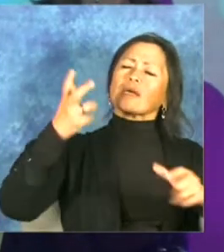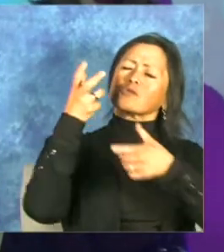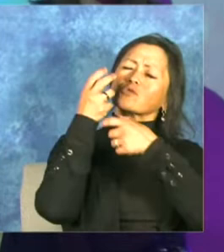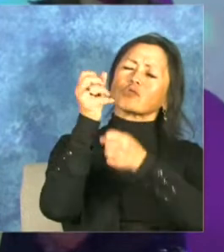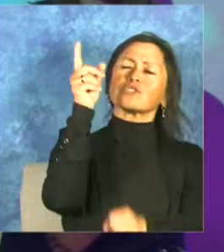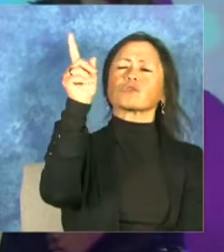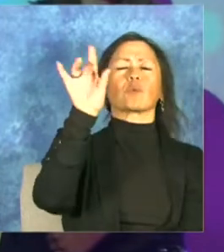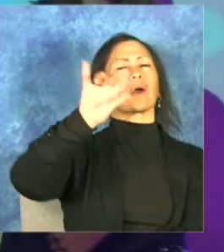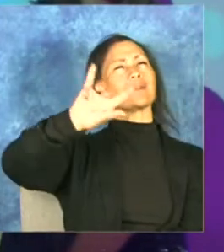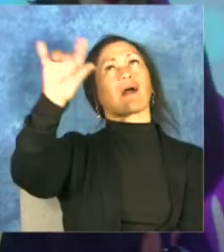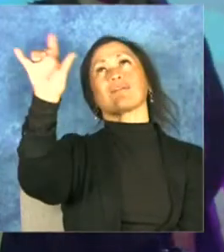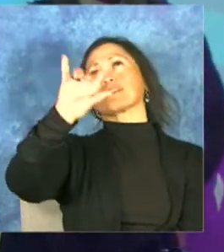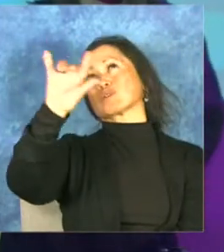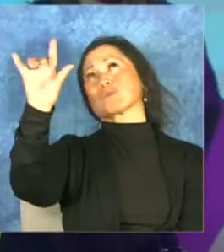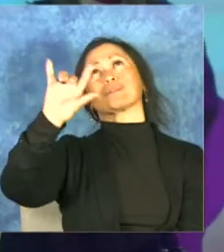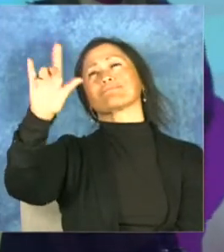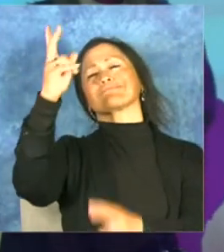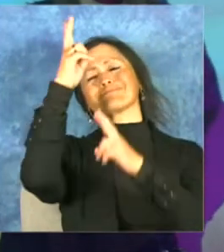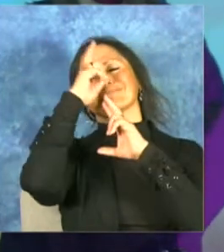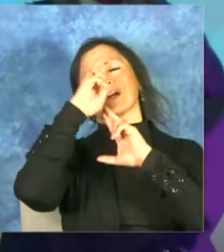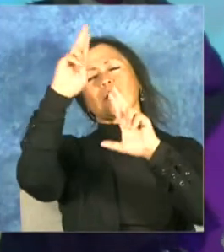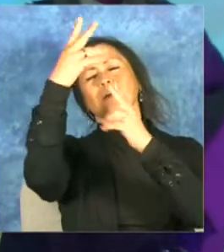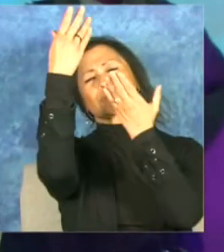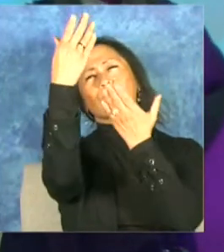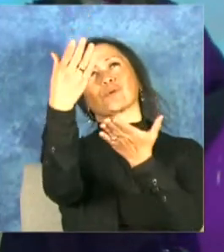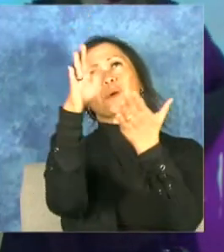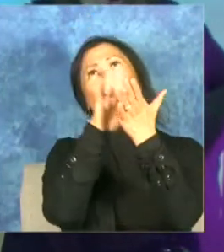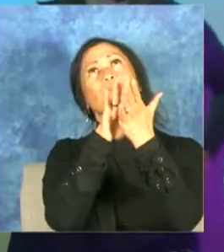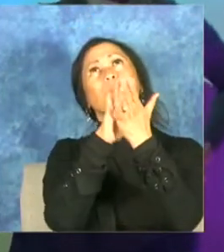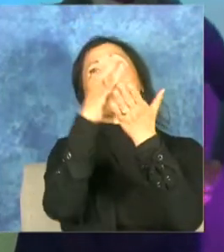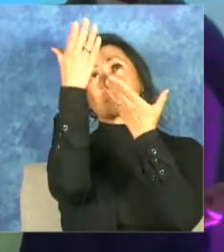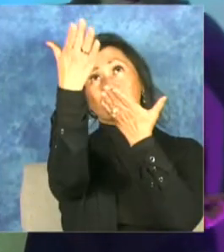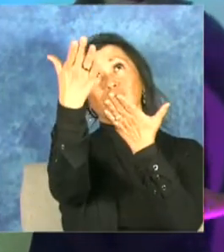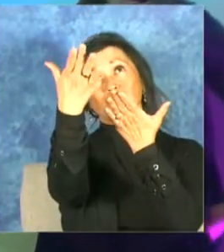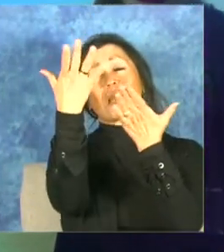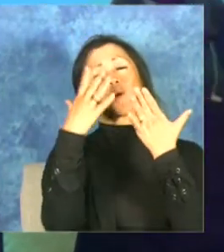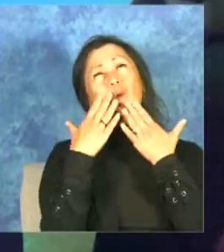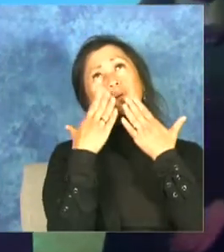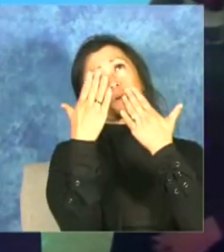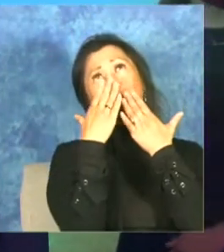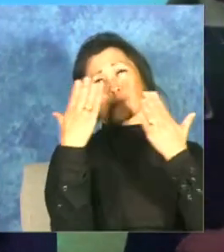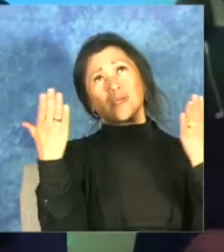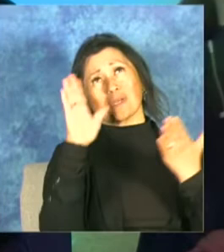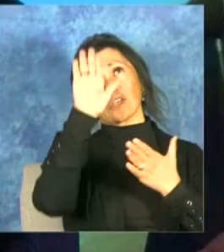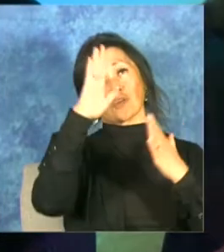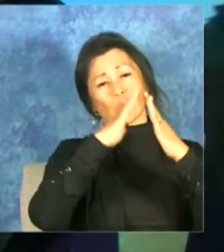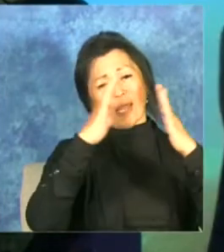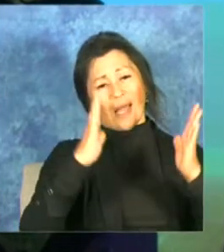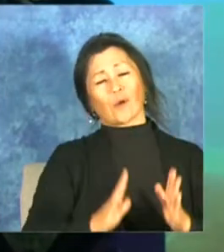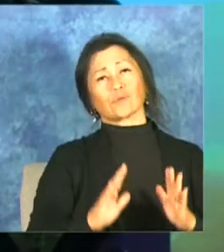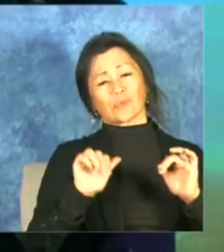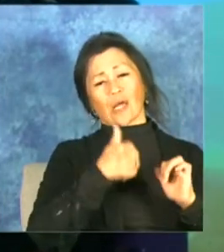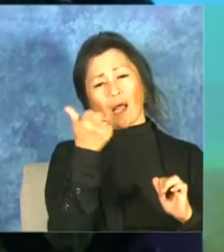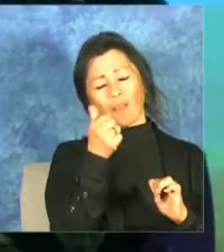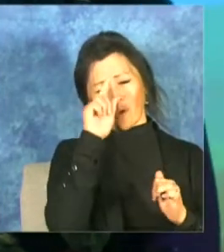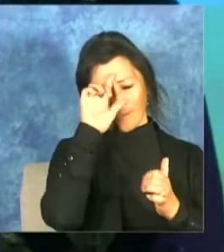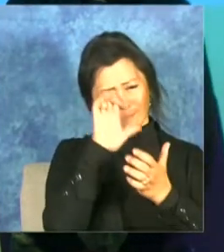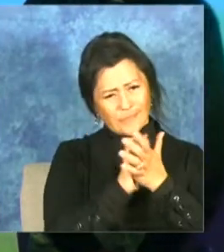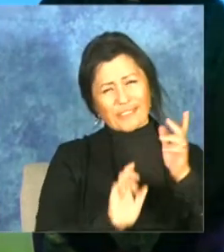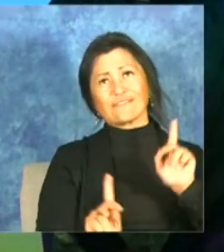God. We love you, we honor you, we give you praise, and we're grateful to be in your house today with other believers